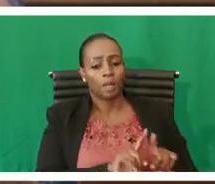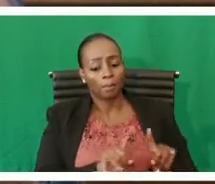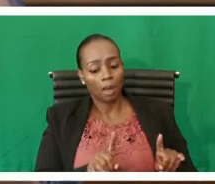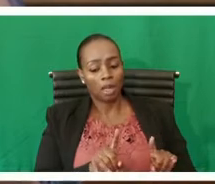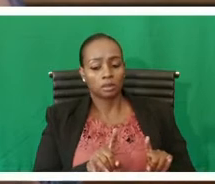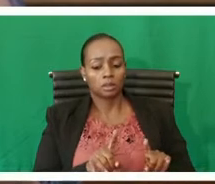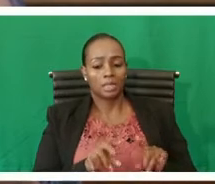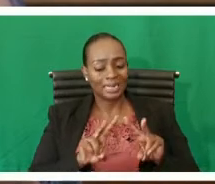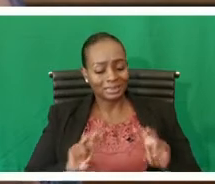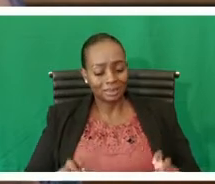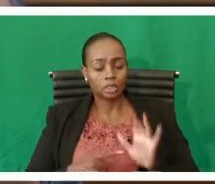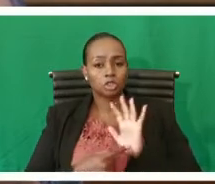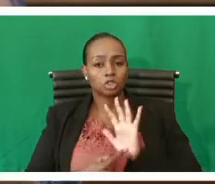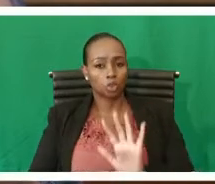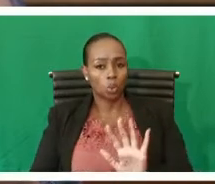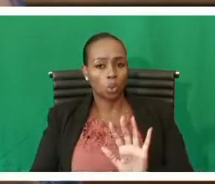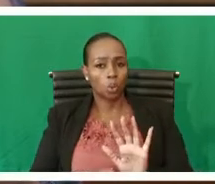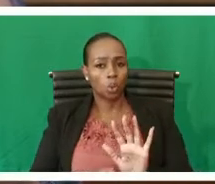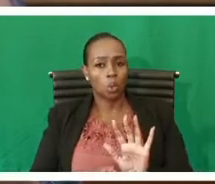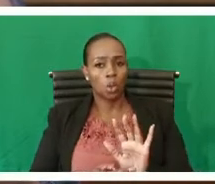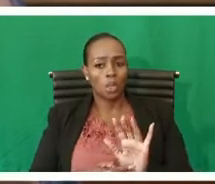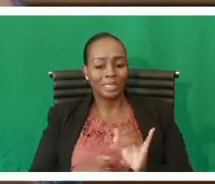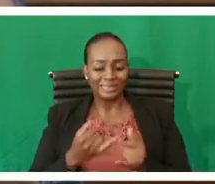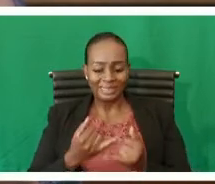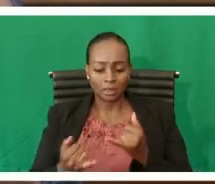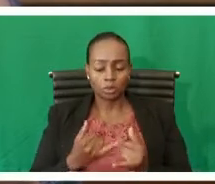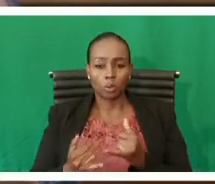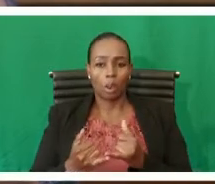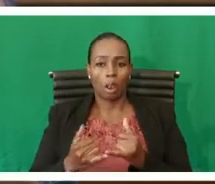that sexual offense cases in the province fell by